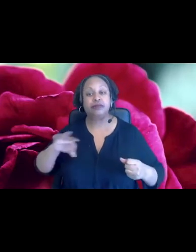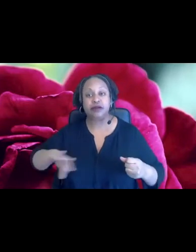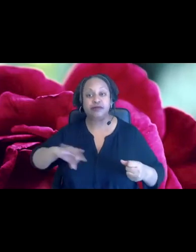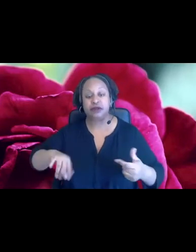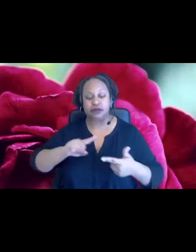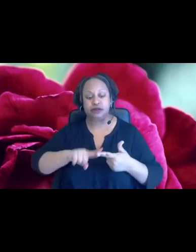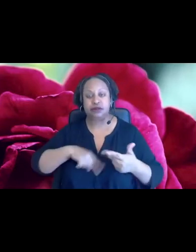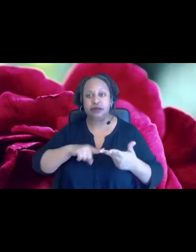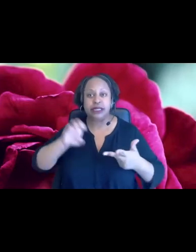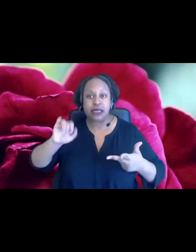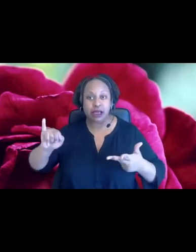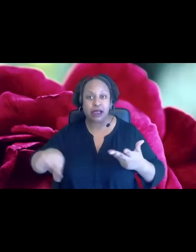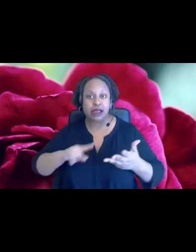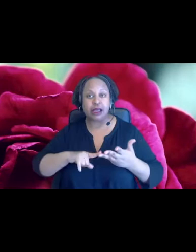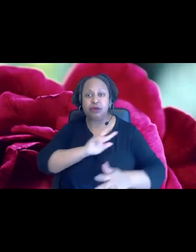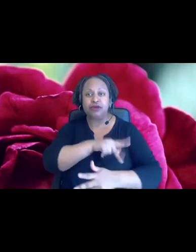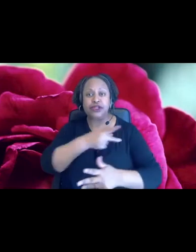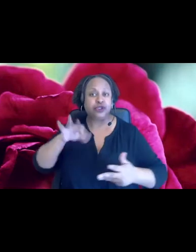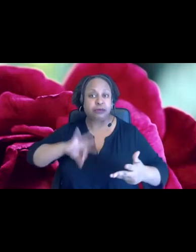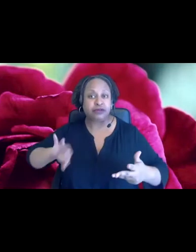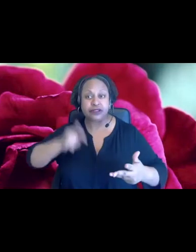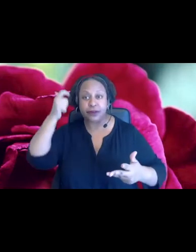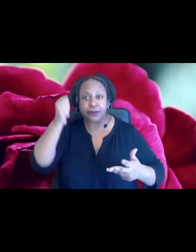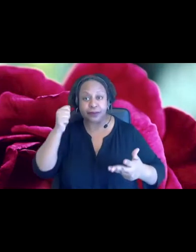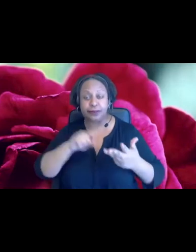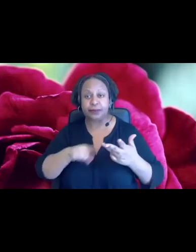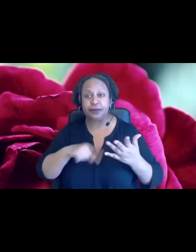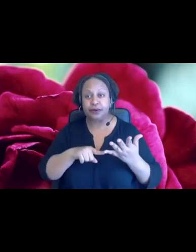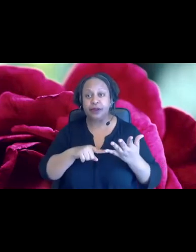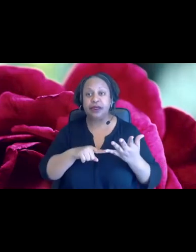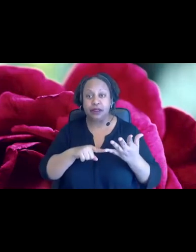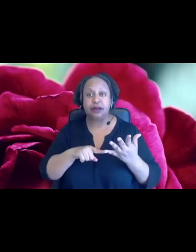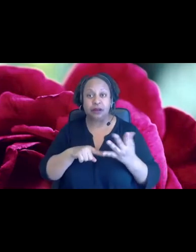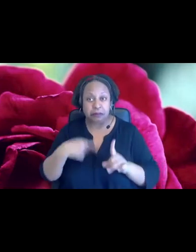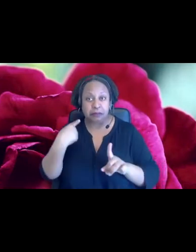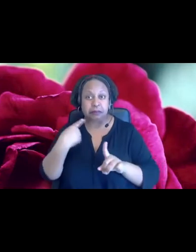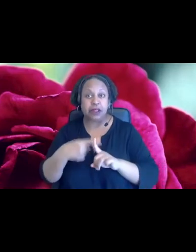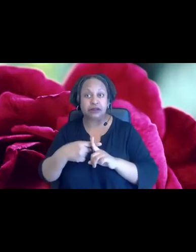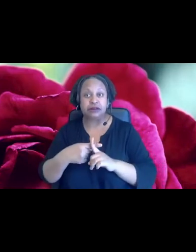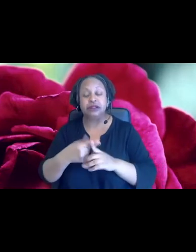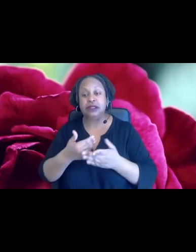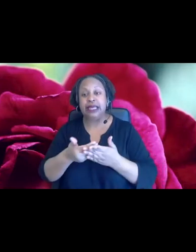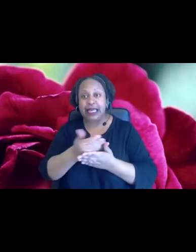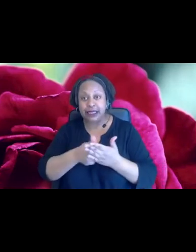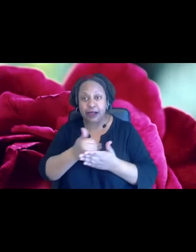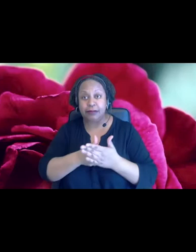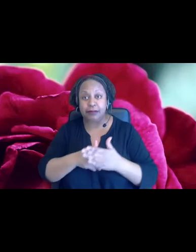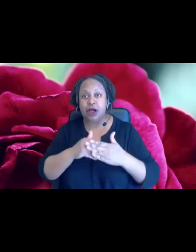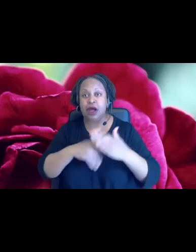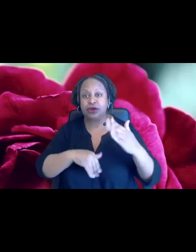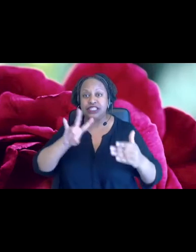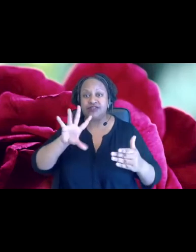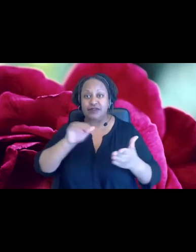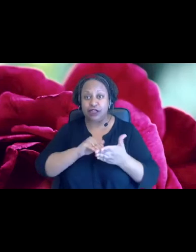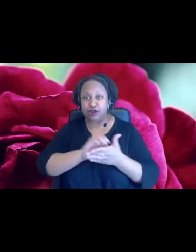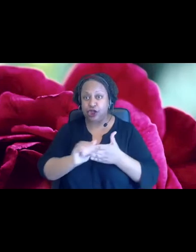insurance, provincial benefits, and your taxable income was less than 75,000,